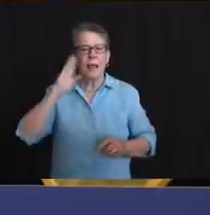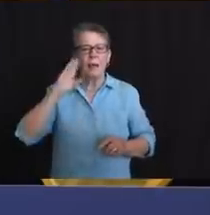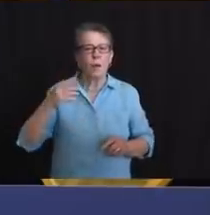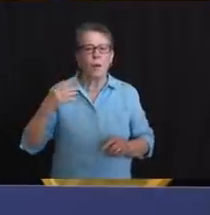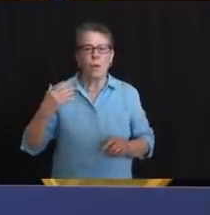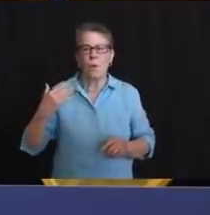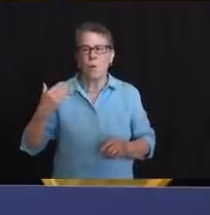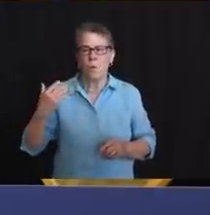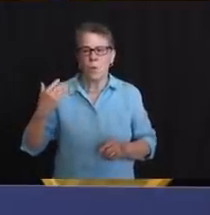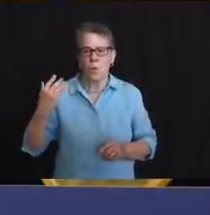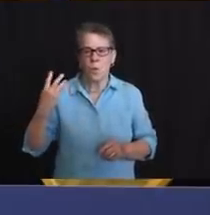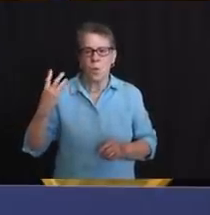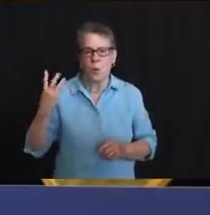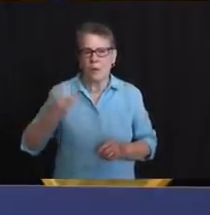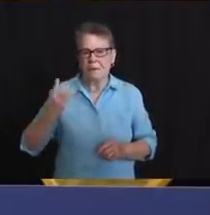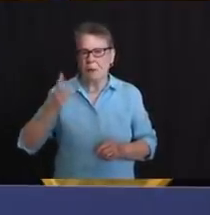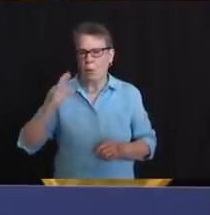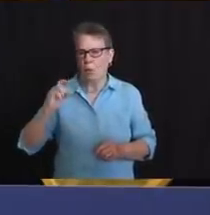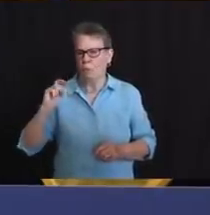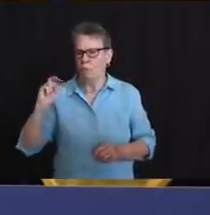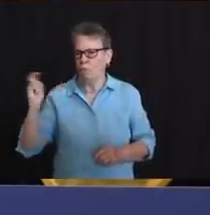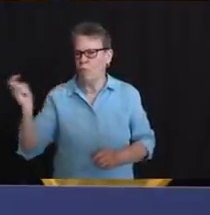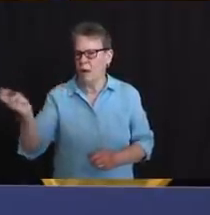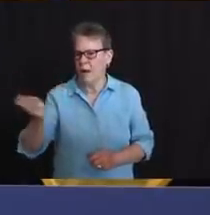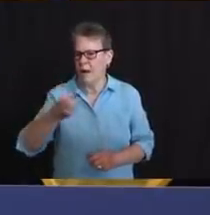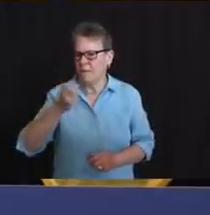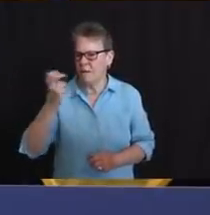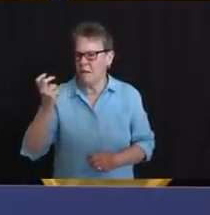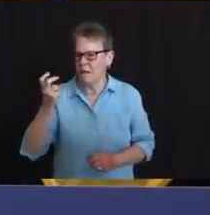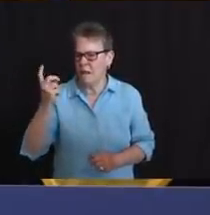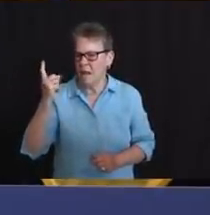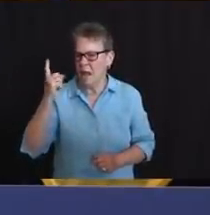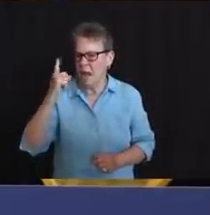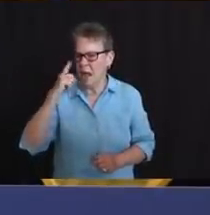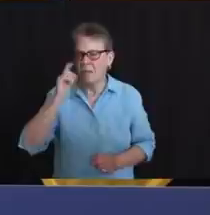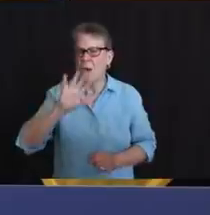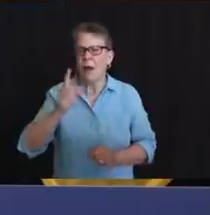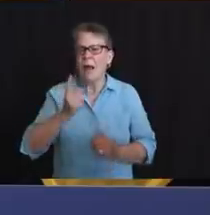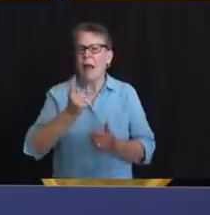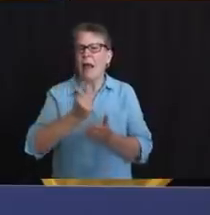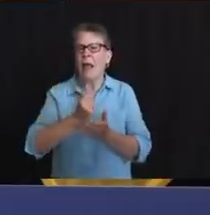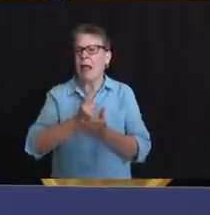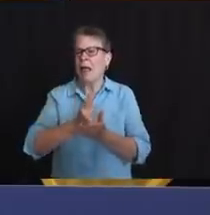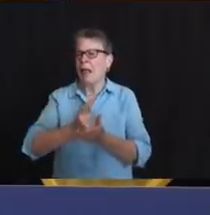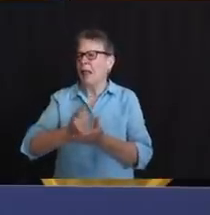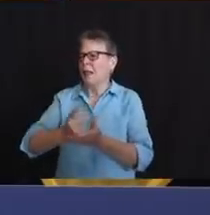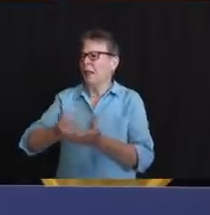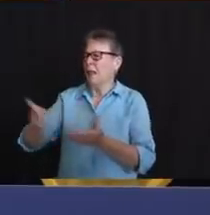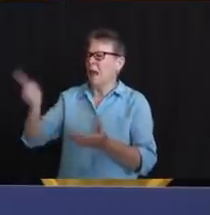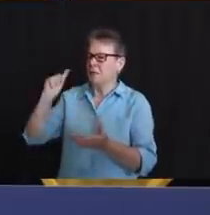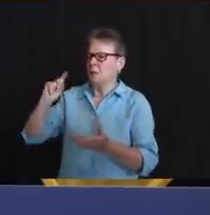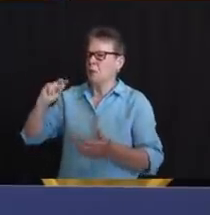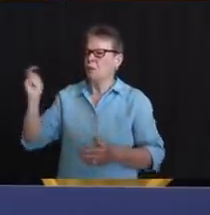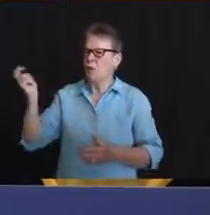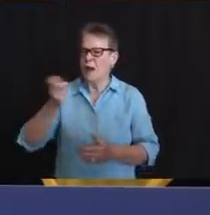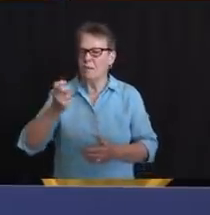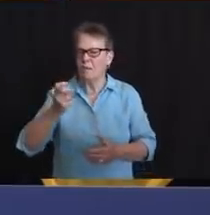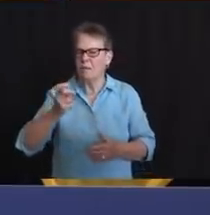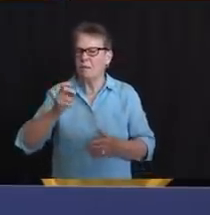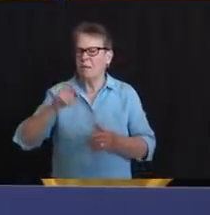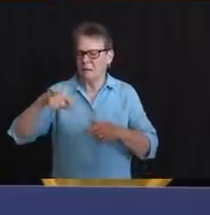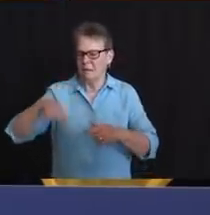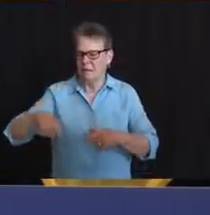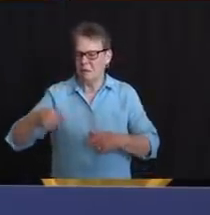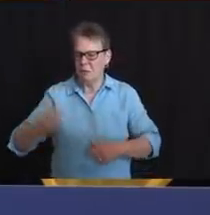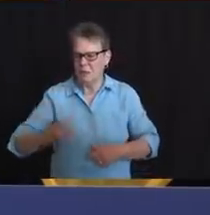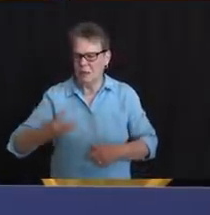planning on being in the more regular rhythm this week. Mahan will correct the record otherwise, so we'll be virtual with you tomorrow. We'll be here